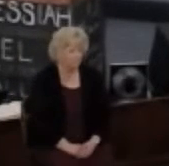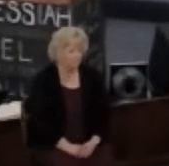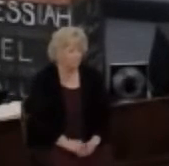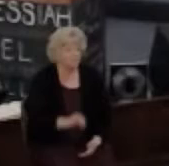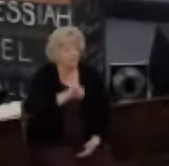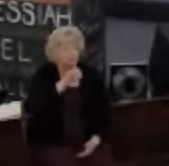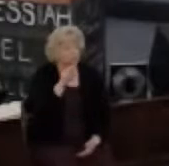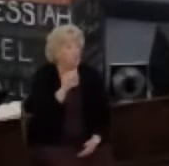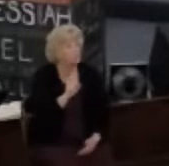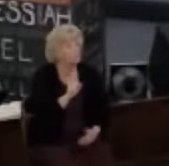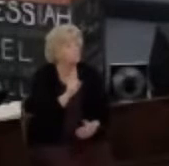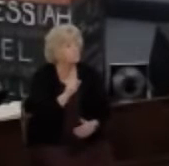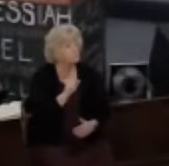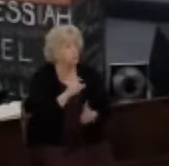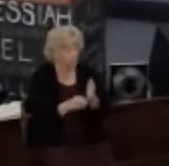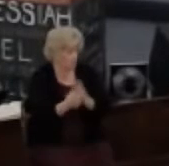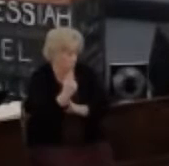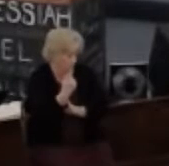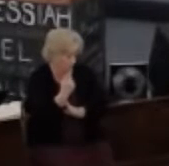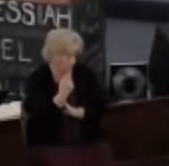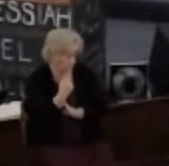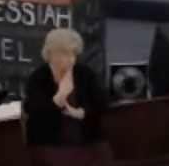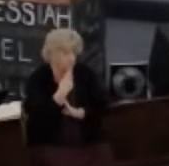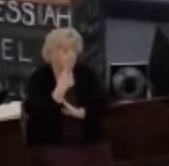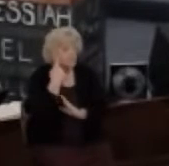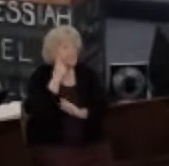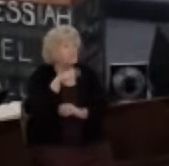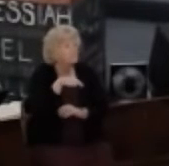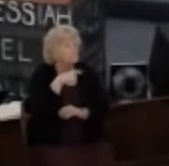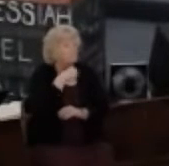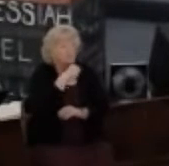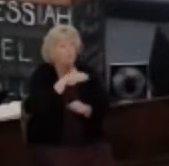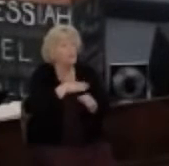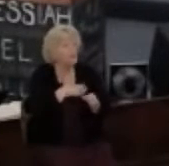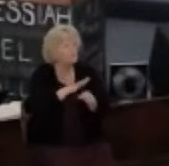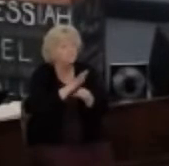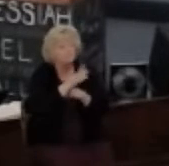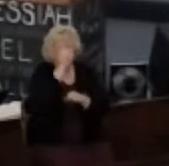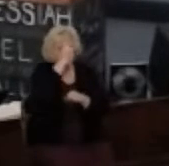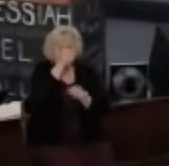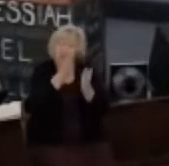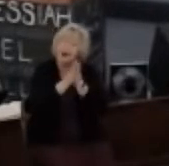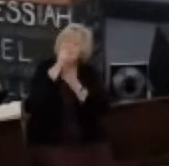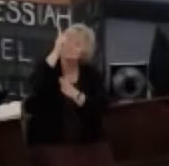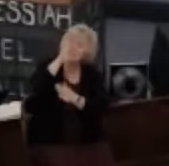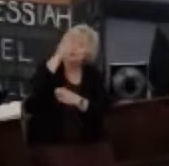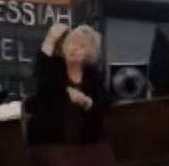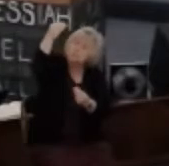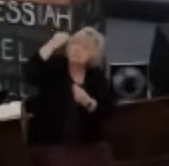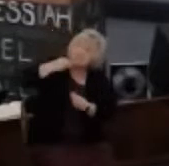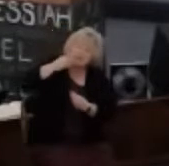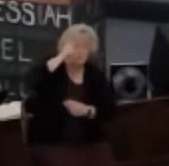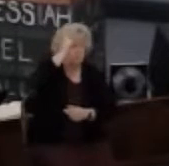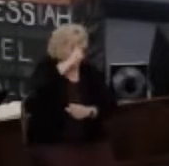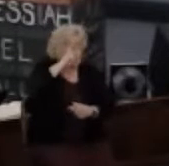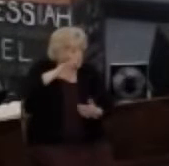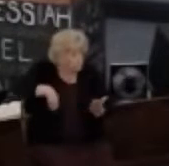James chapter 1, verse 5 says, "If any of you lacks wisdom, you should ask of God, who gives generously